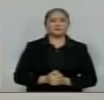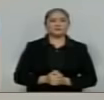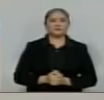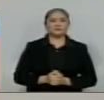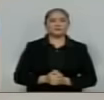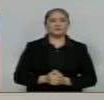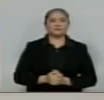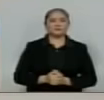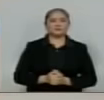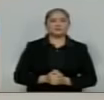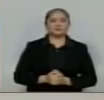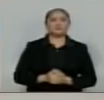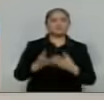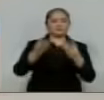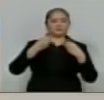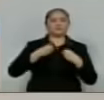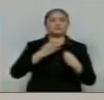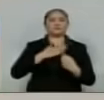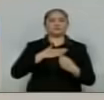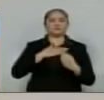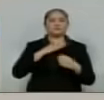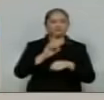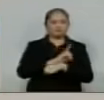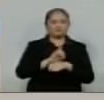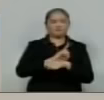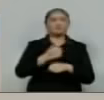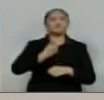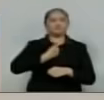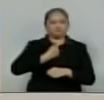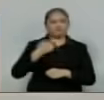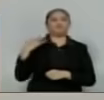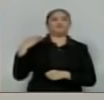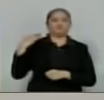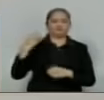and that I impose this obligation upon myself voluntarily,